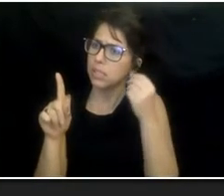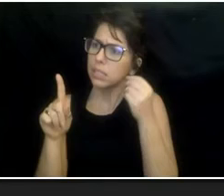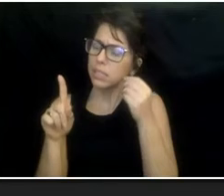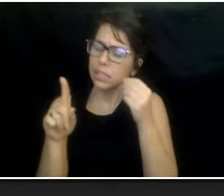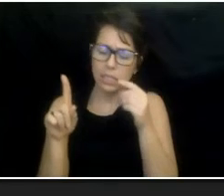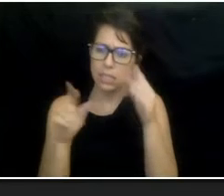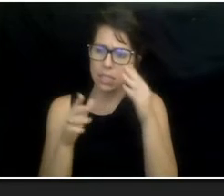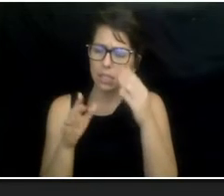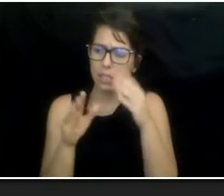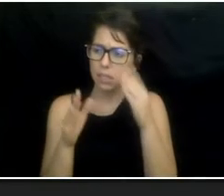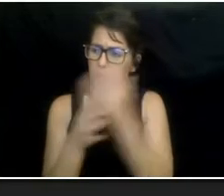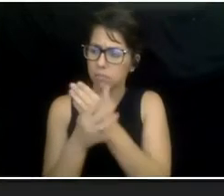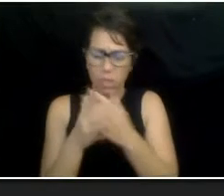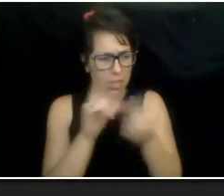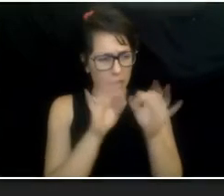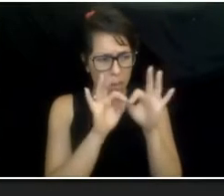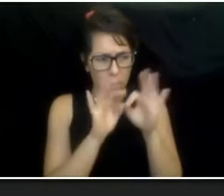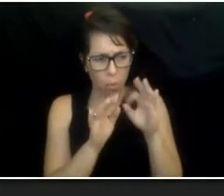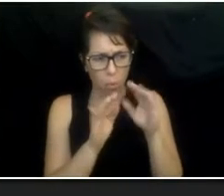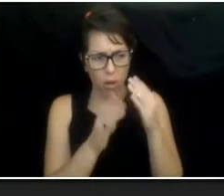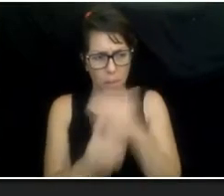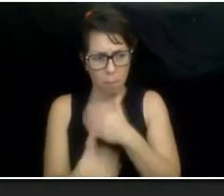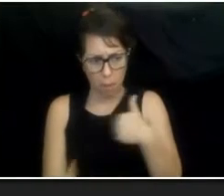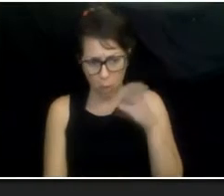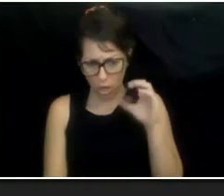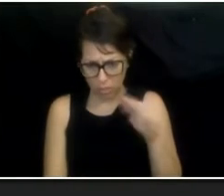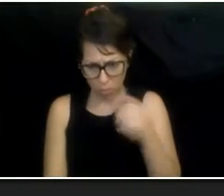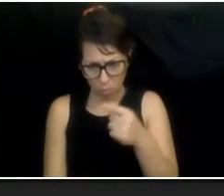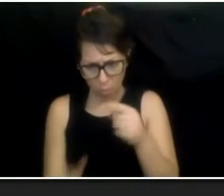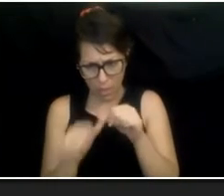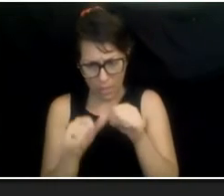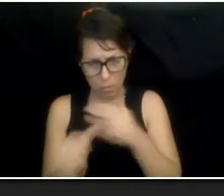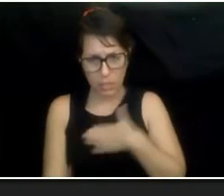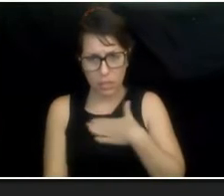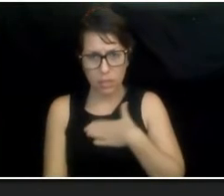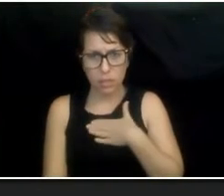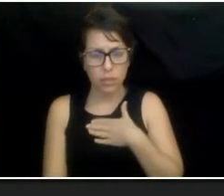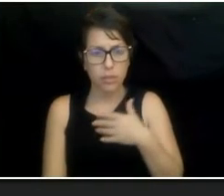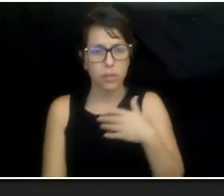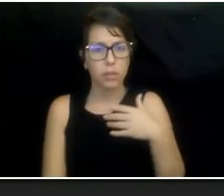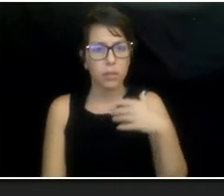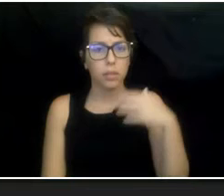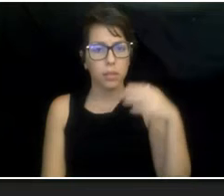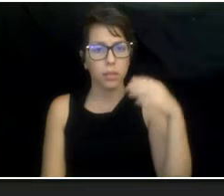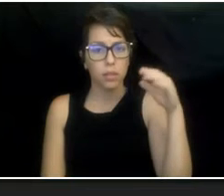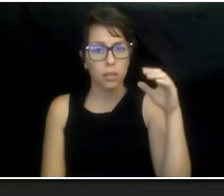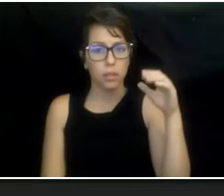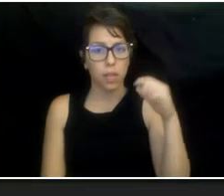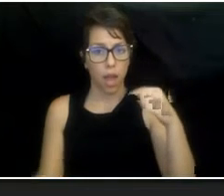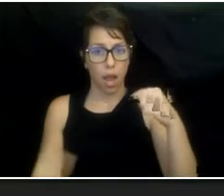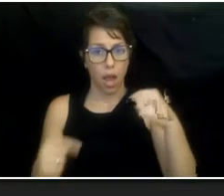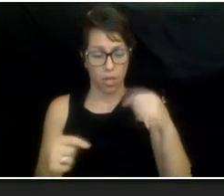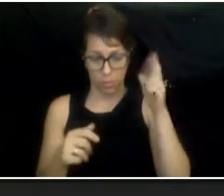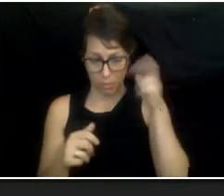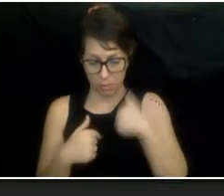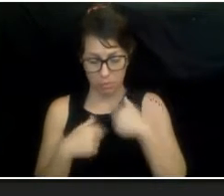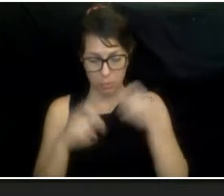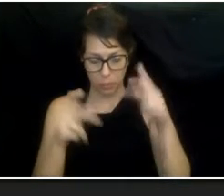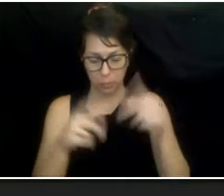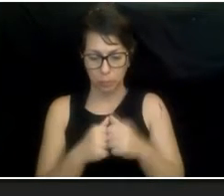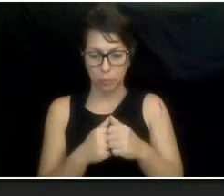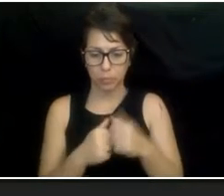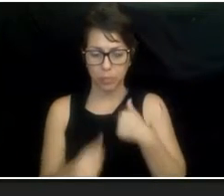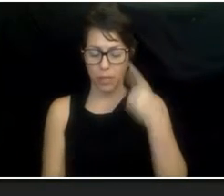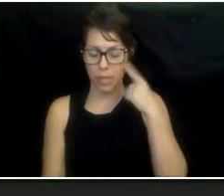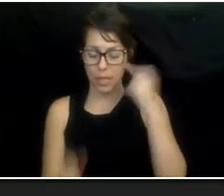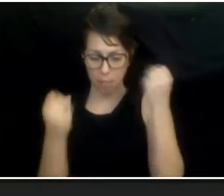the New York City worldwide if you're having issues that housing is an option there is someplace that you